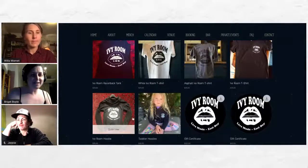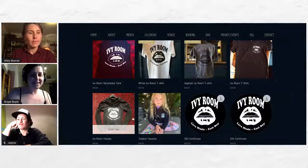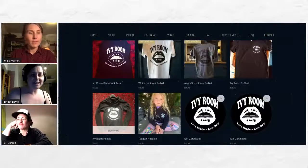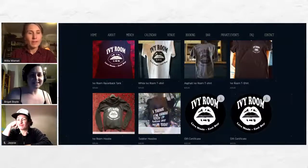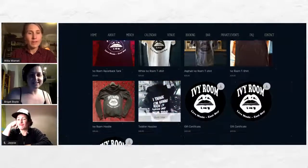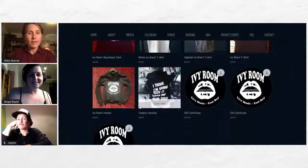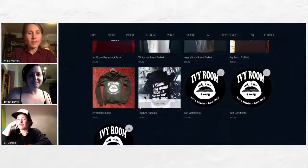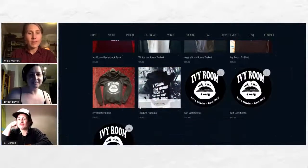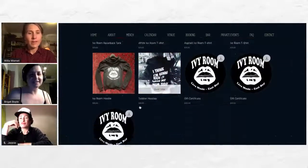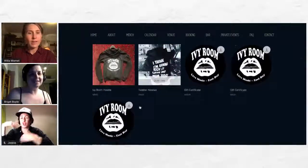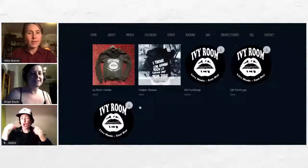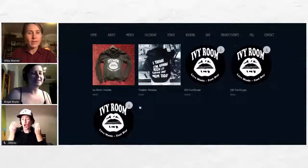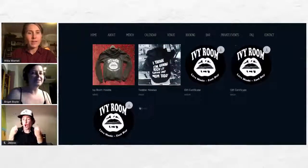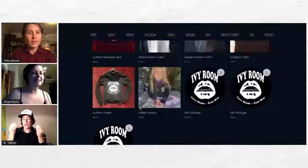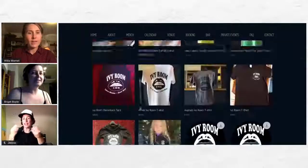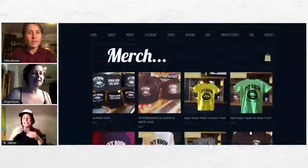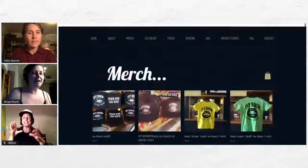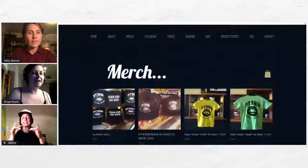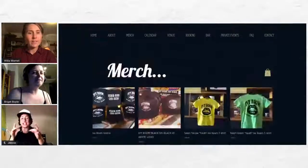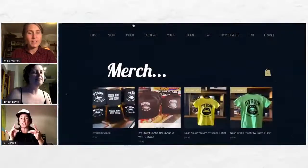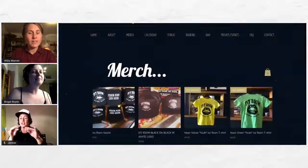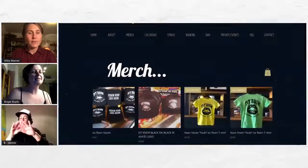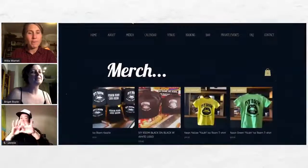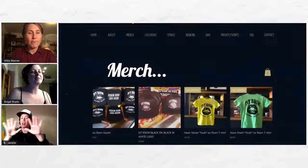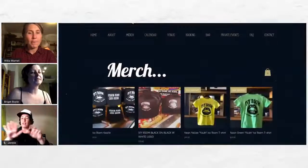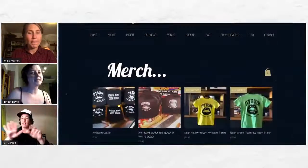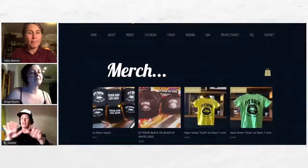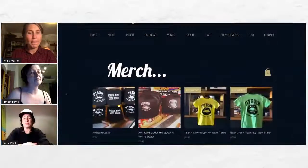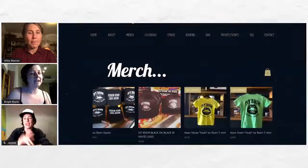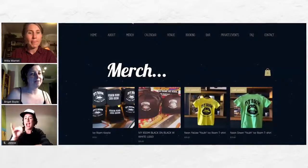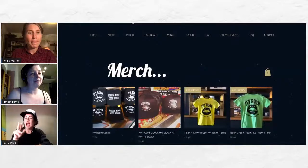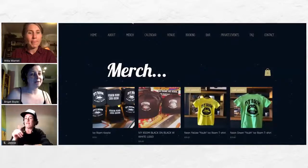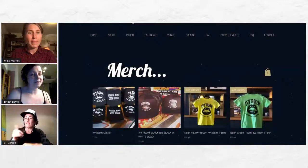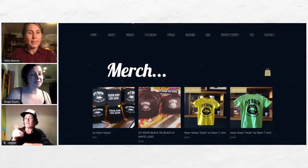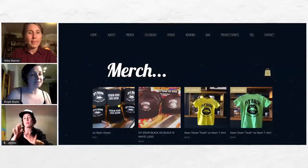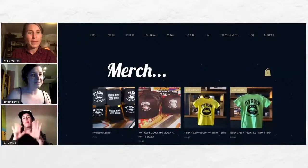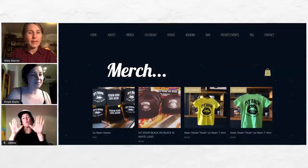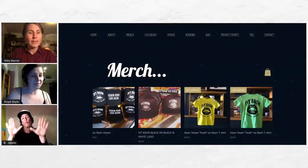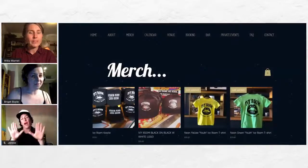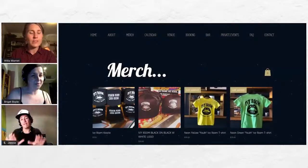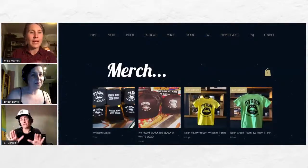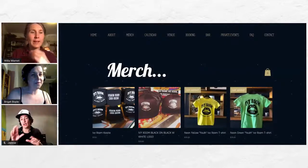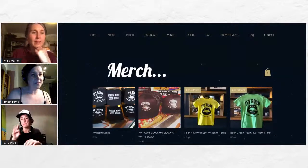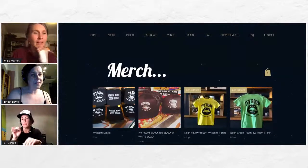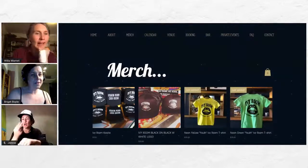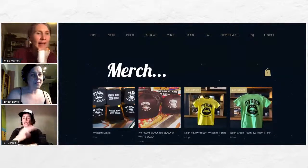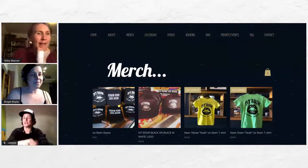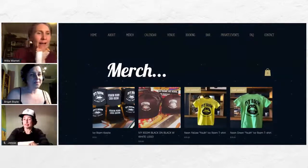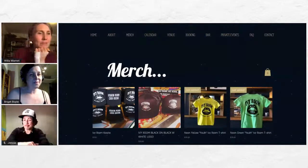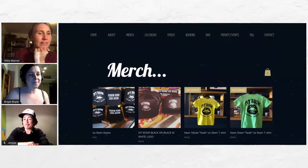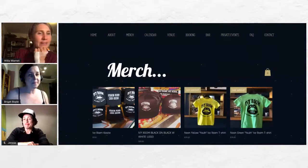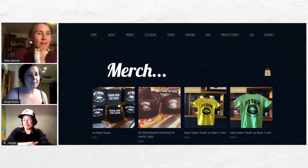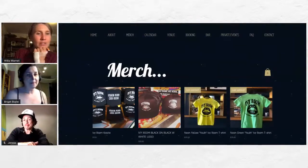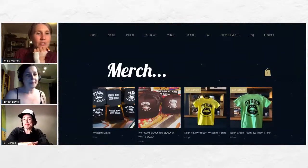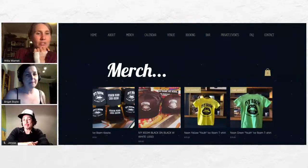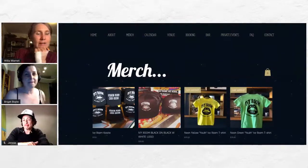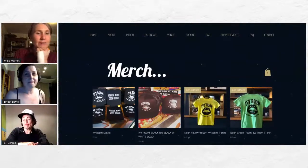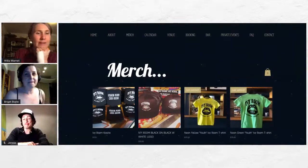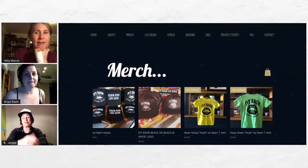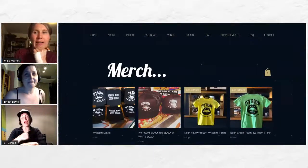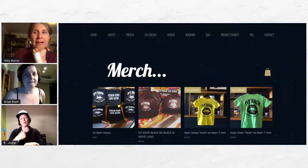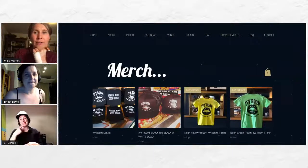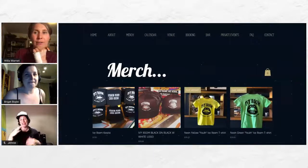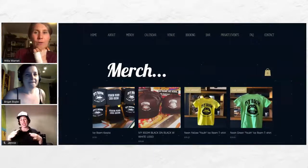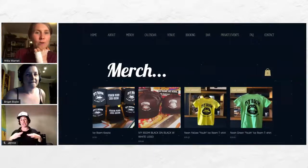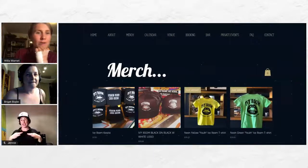The hoodies, stickers. Ivy Room has some really rad merch. So yeah. And I will say their t-shirt I've